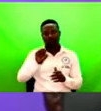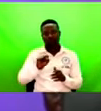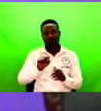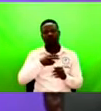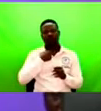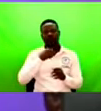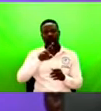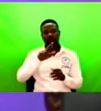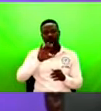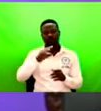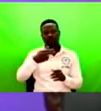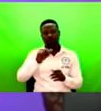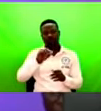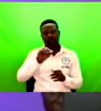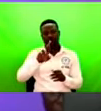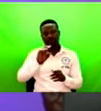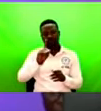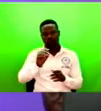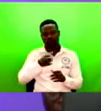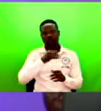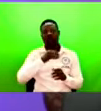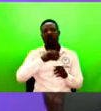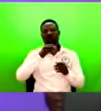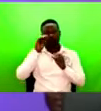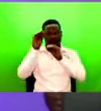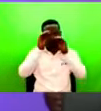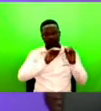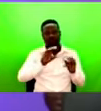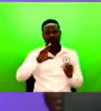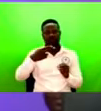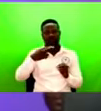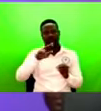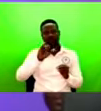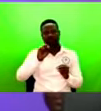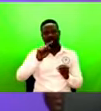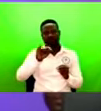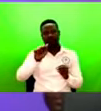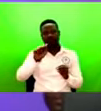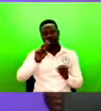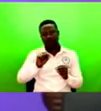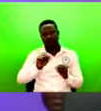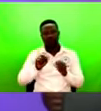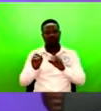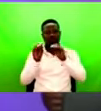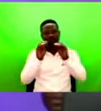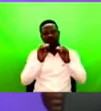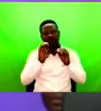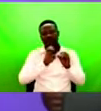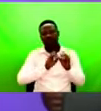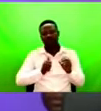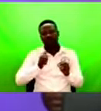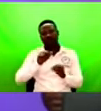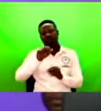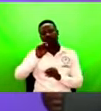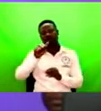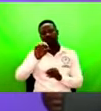Atobra, Overseer Christian Pepra Ejei, Elder Daniel Yausafo, Elder Dr. Edward